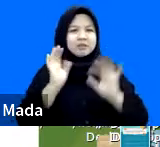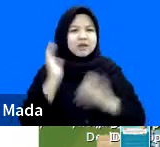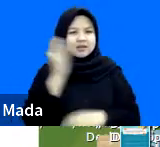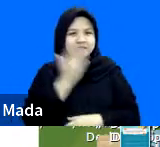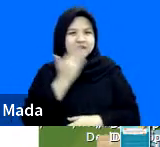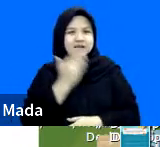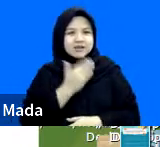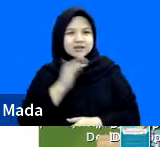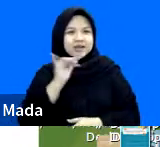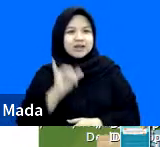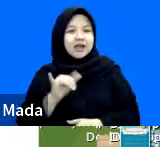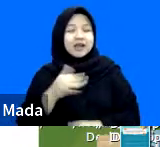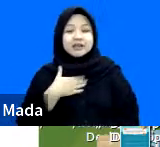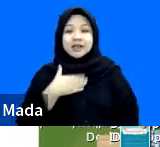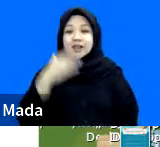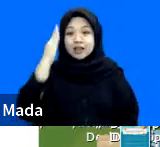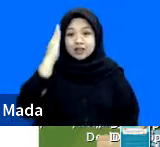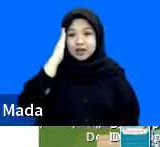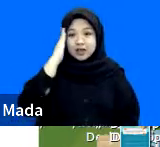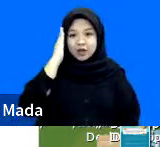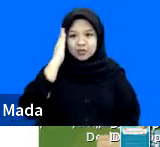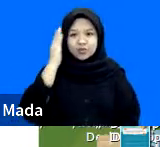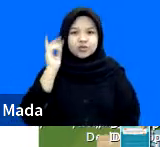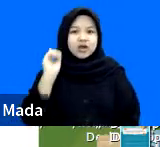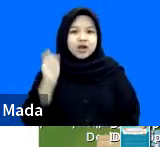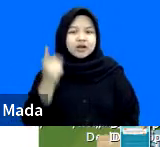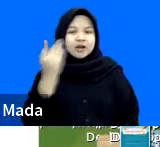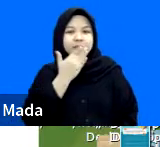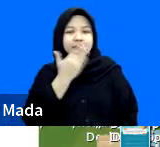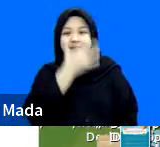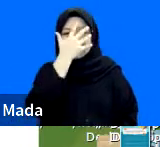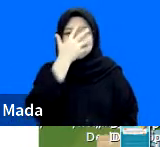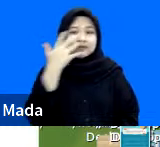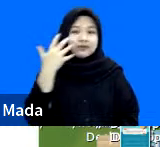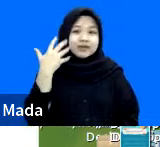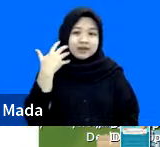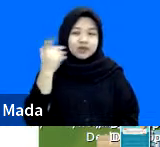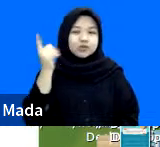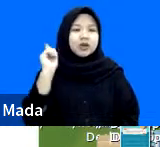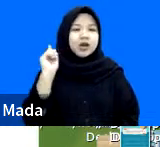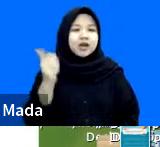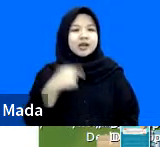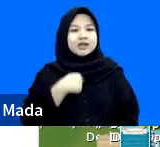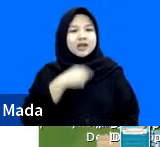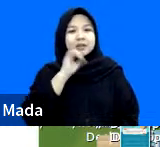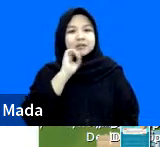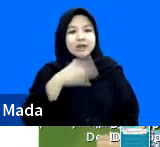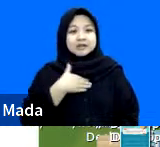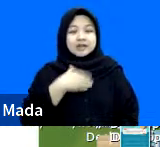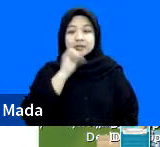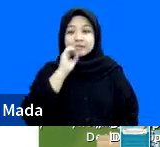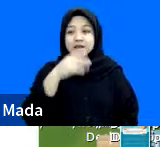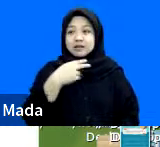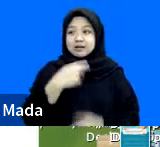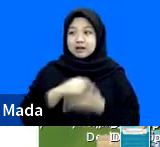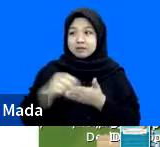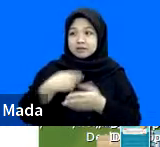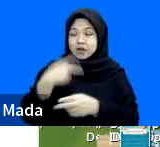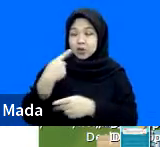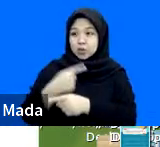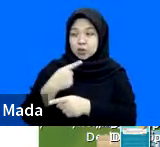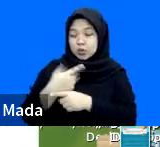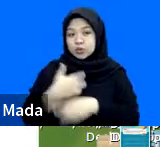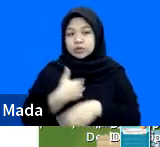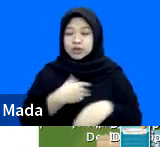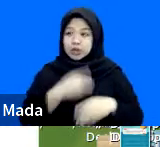in languages in Africa, many of them, when I say my name is Guru and I'm a teacher, I think we have to credit